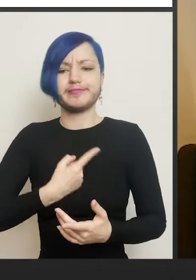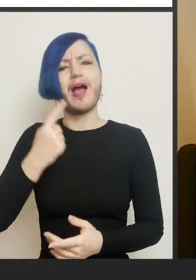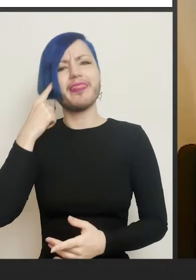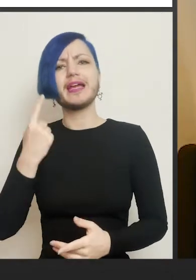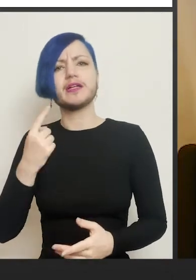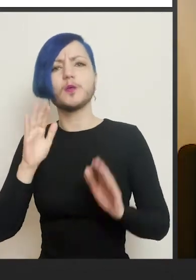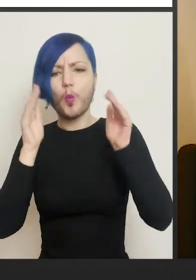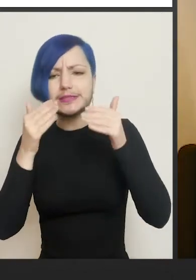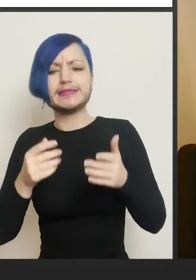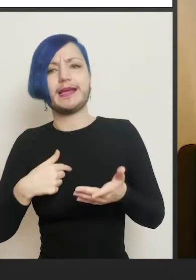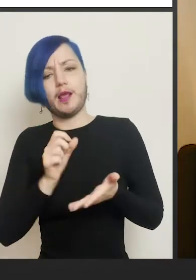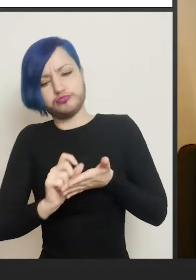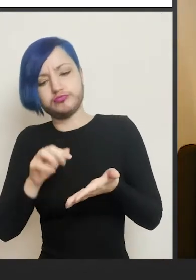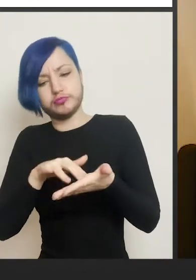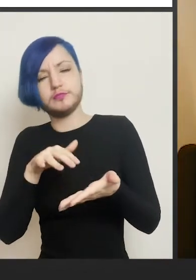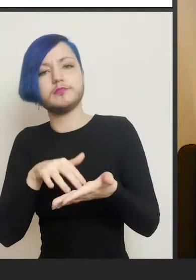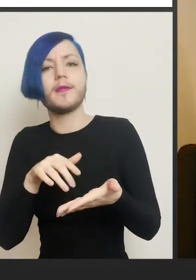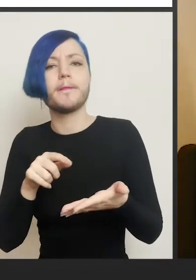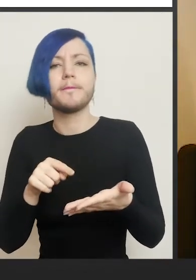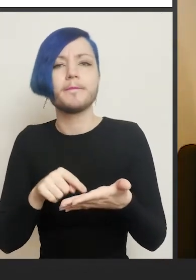all of these things. And I wrote in there about,